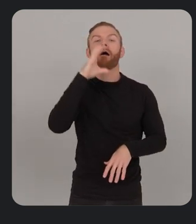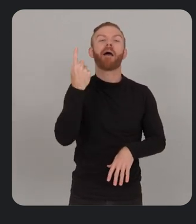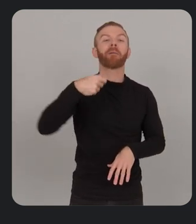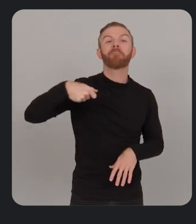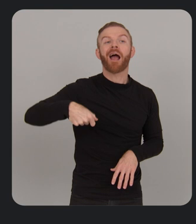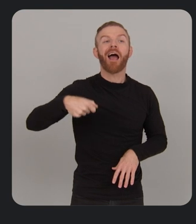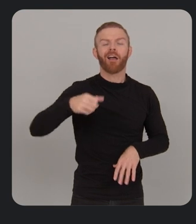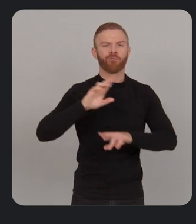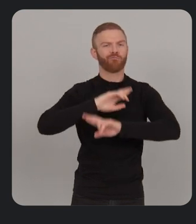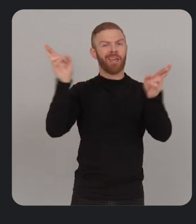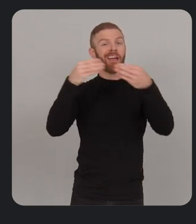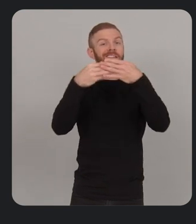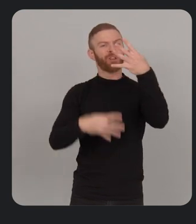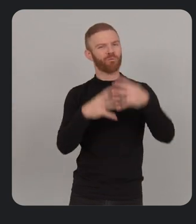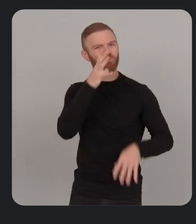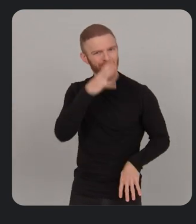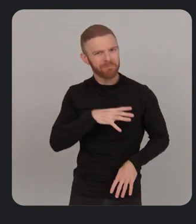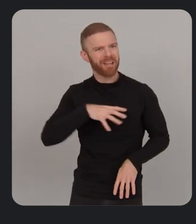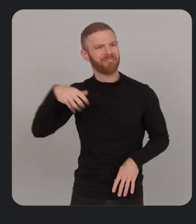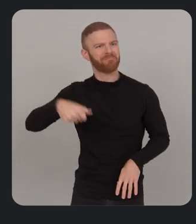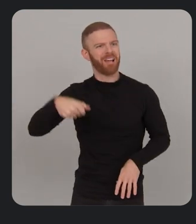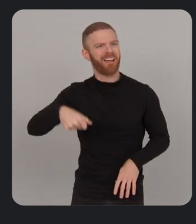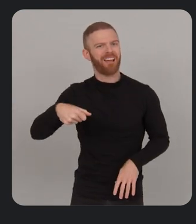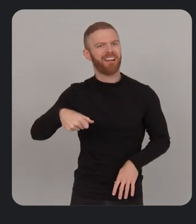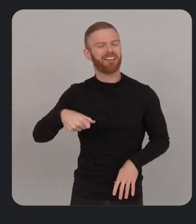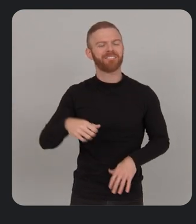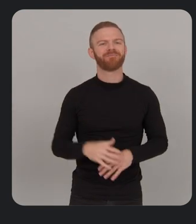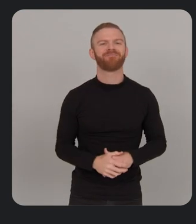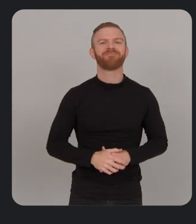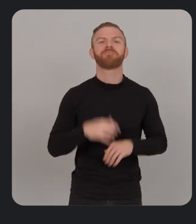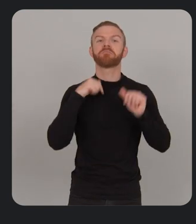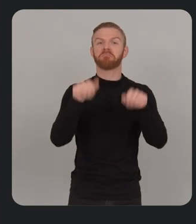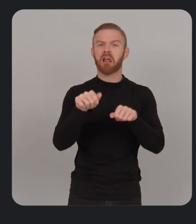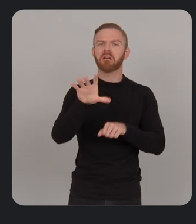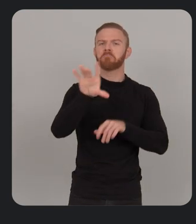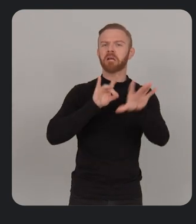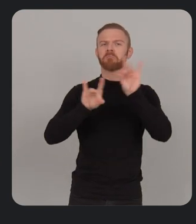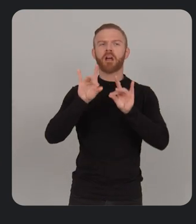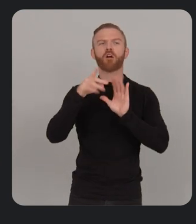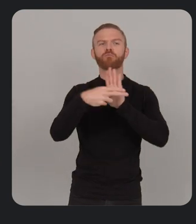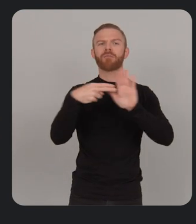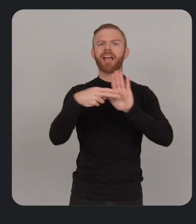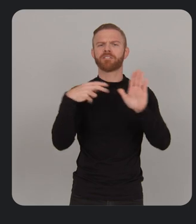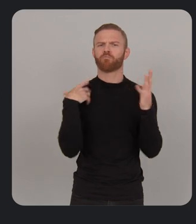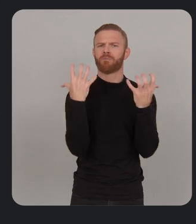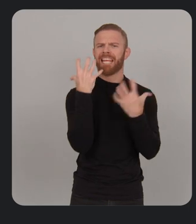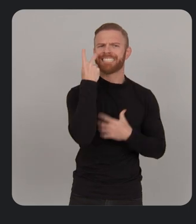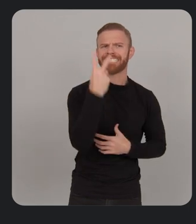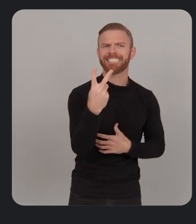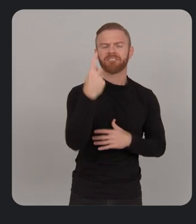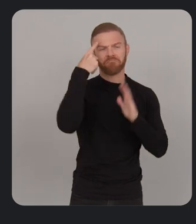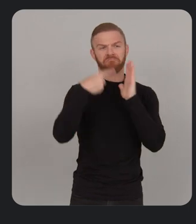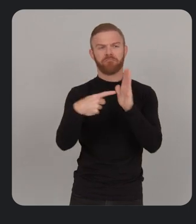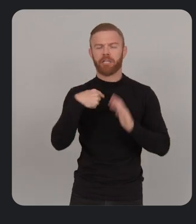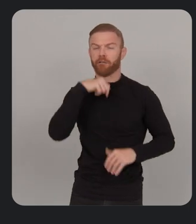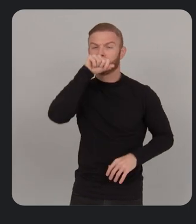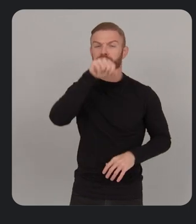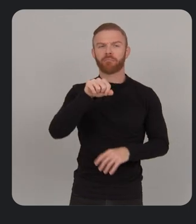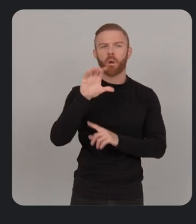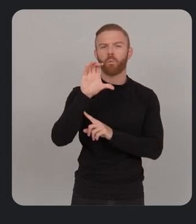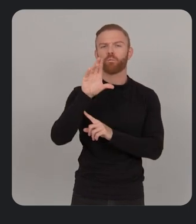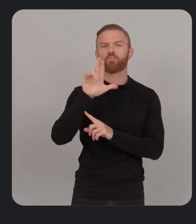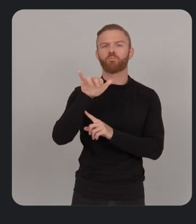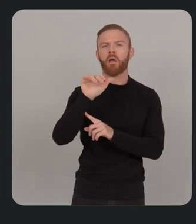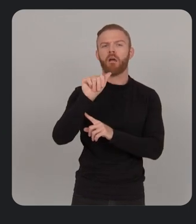a messenger bag i will only see women's bags i can also choose the brands i want to see for example i really like the brand